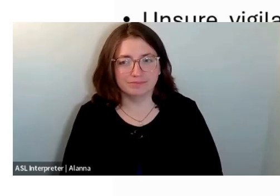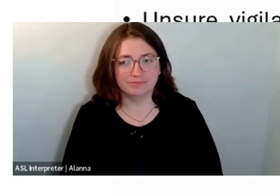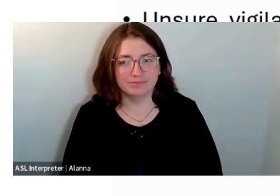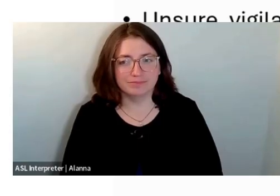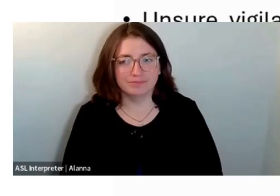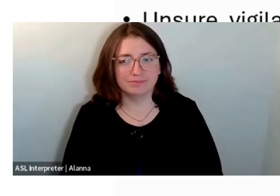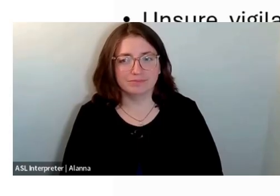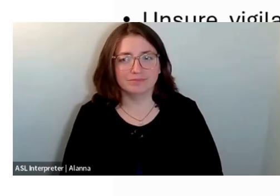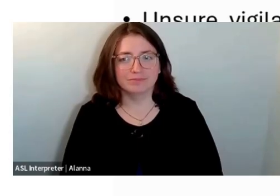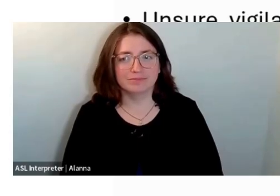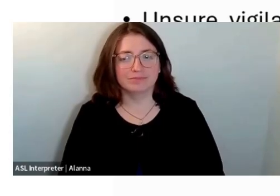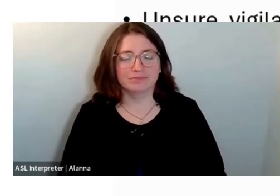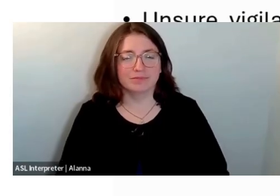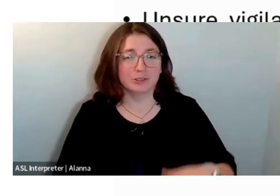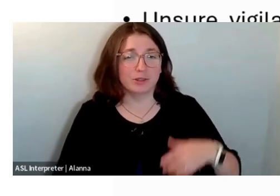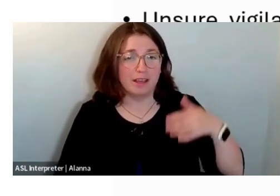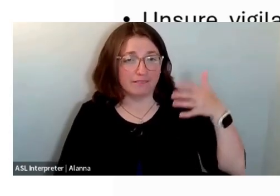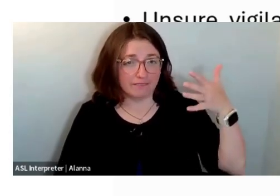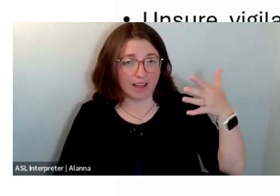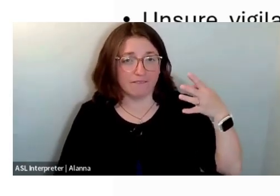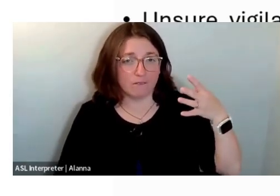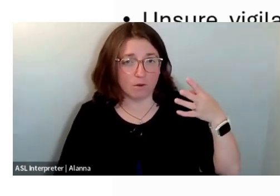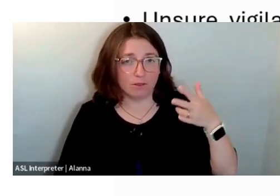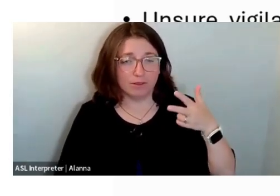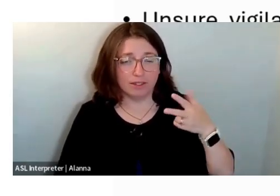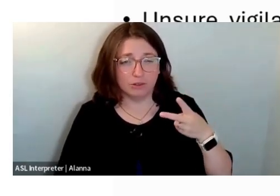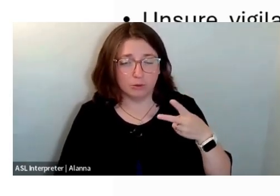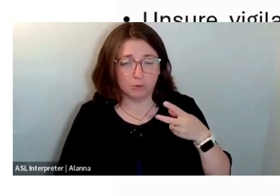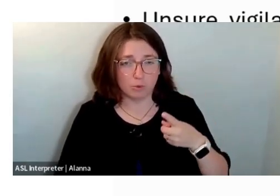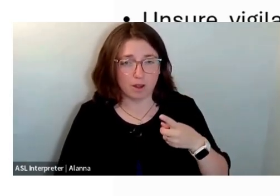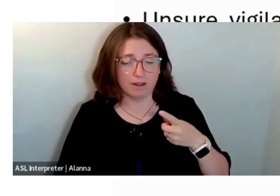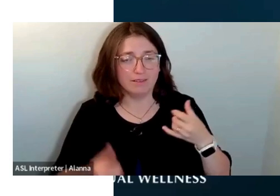reintroduction to our senses in the present moment,